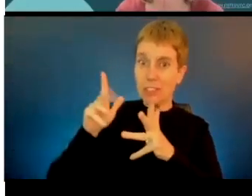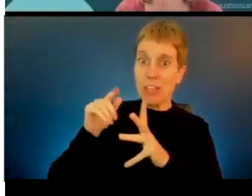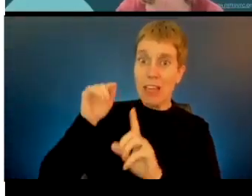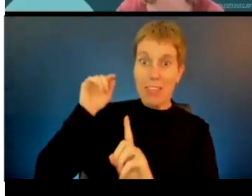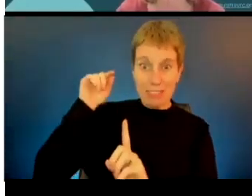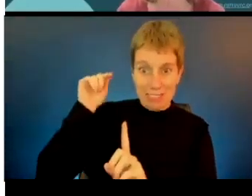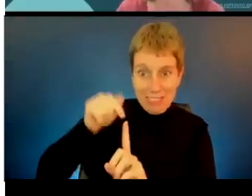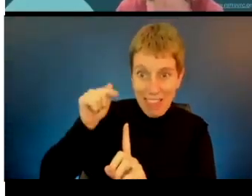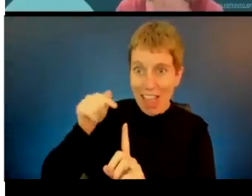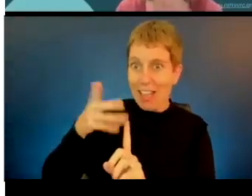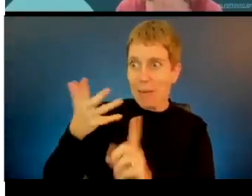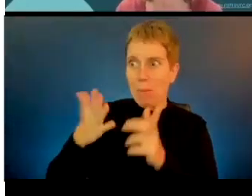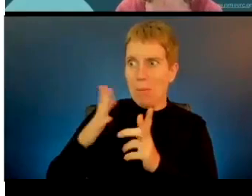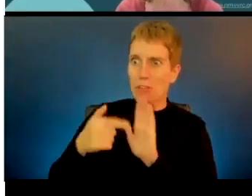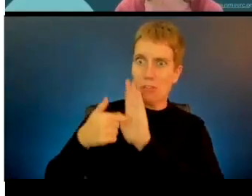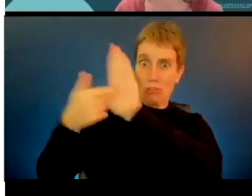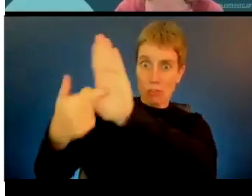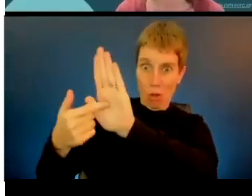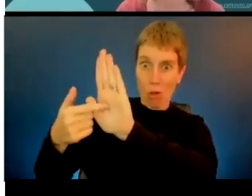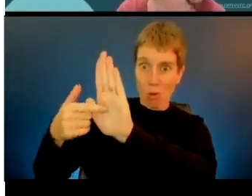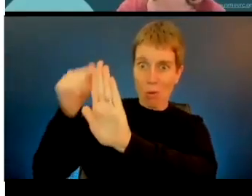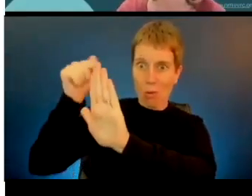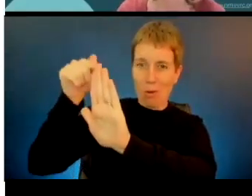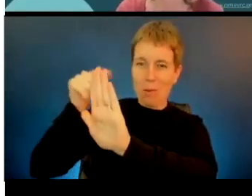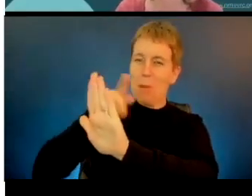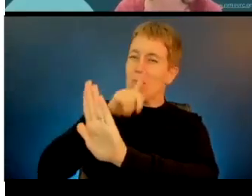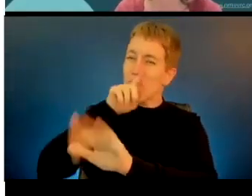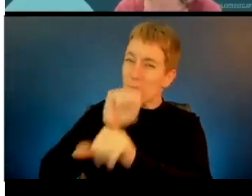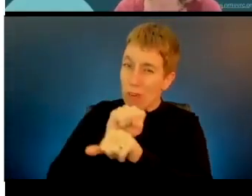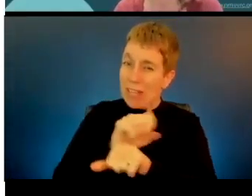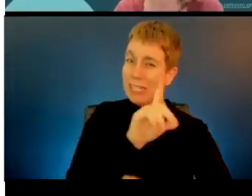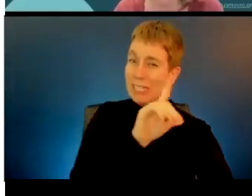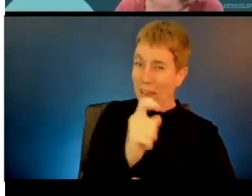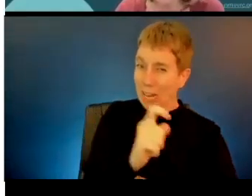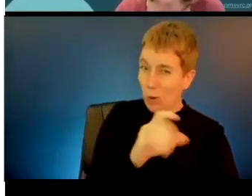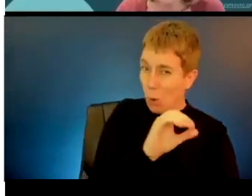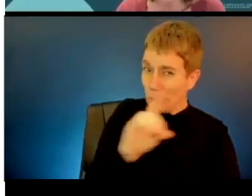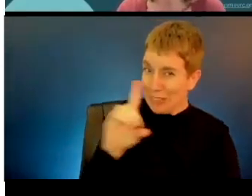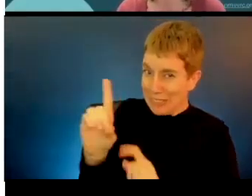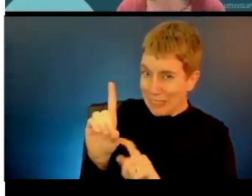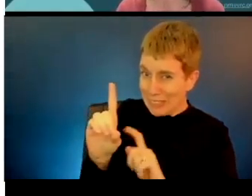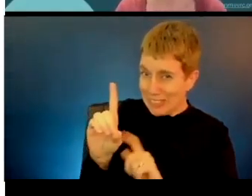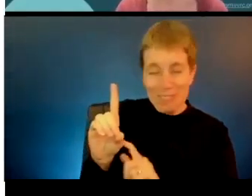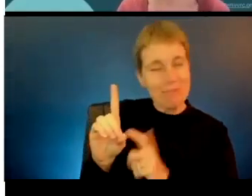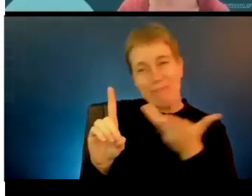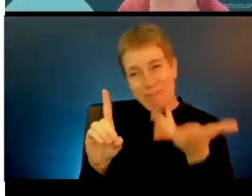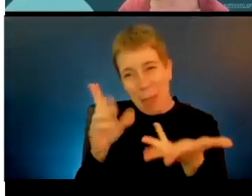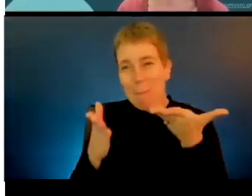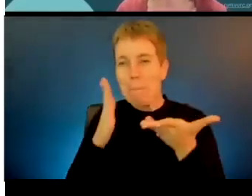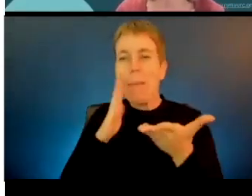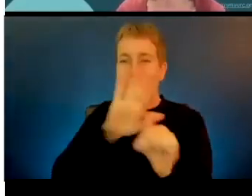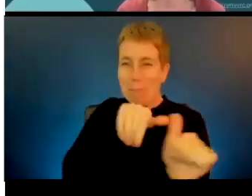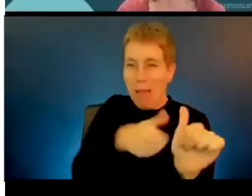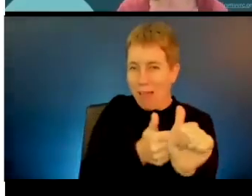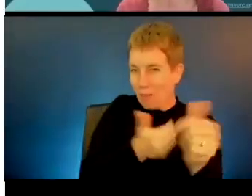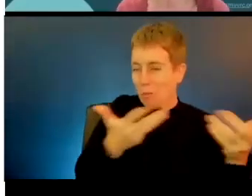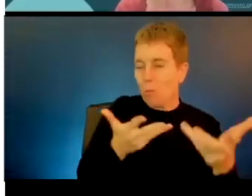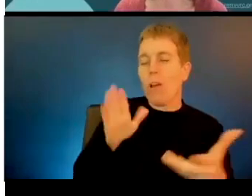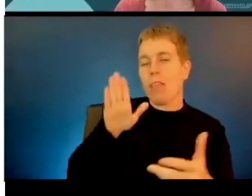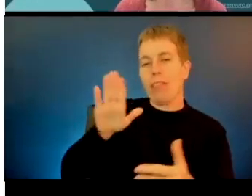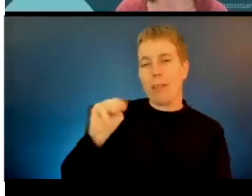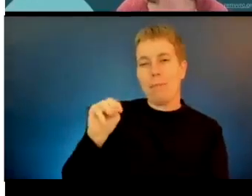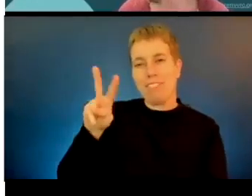the traumatic event that they experienced. And again, it's not uncommon to see a lot of these anxiety problems, whether it rises to the level of